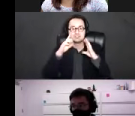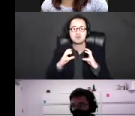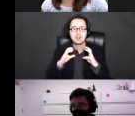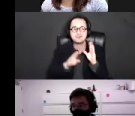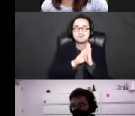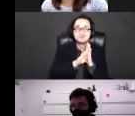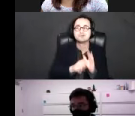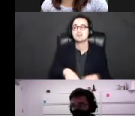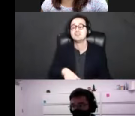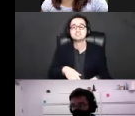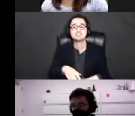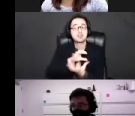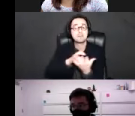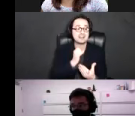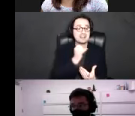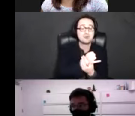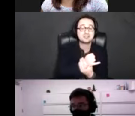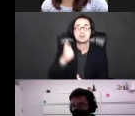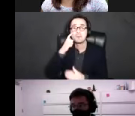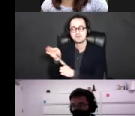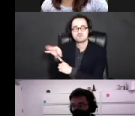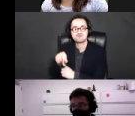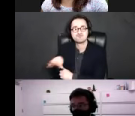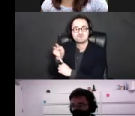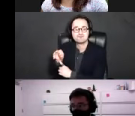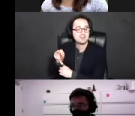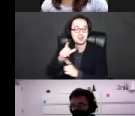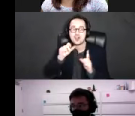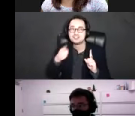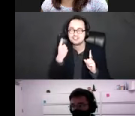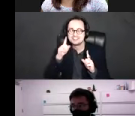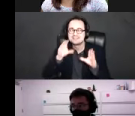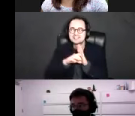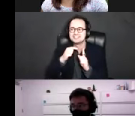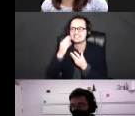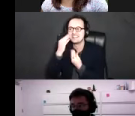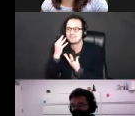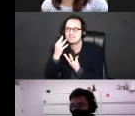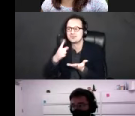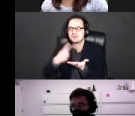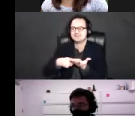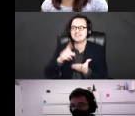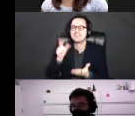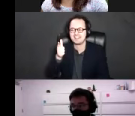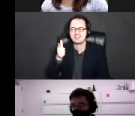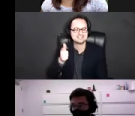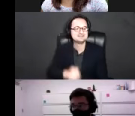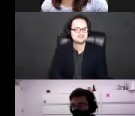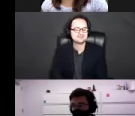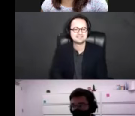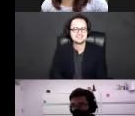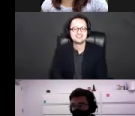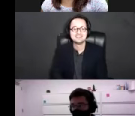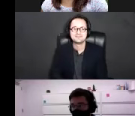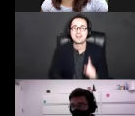interventions with brain imaging data, this is not just a picture, this is actually data that we'll get to at the end of this talk. Now, the